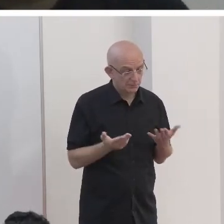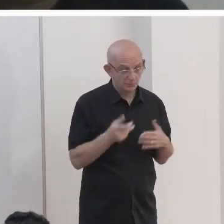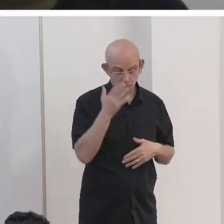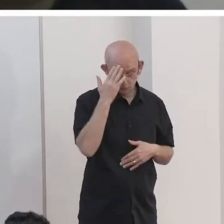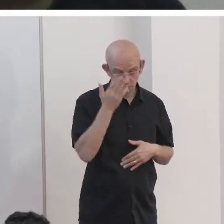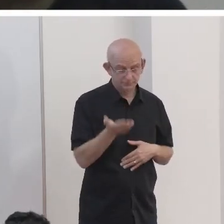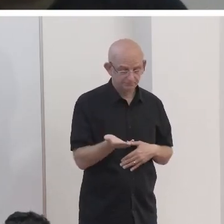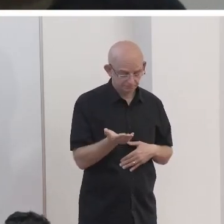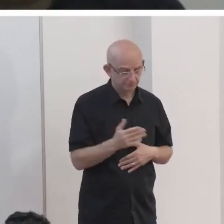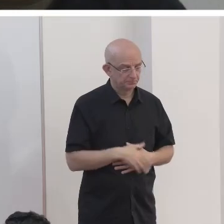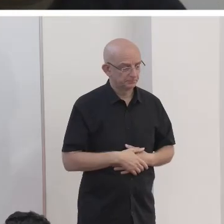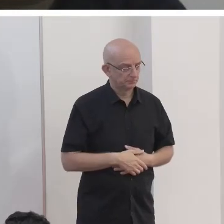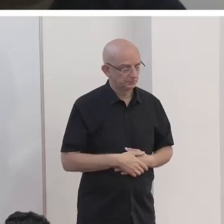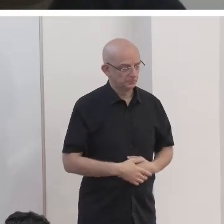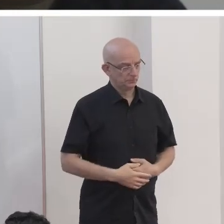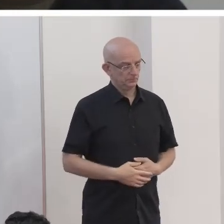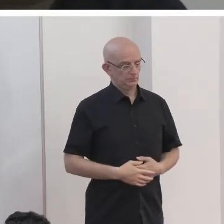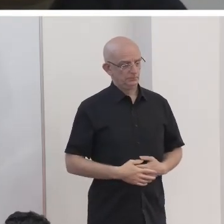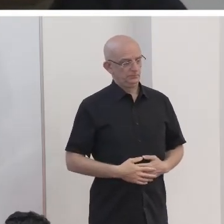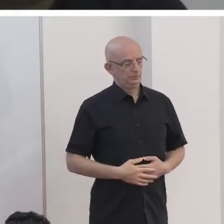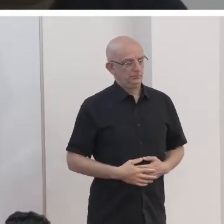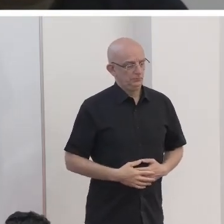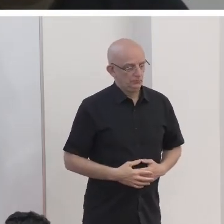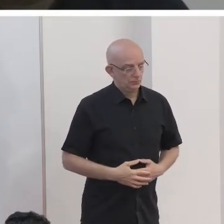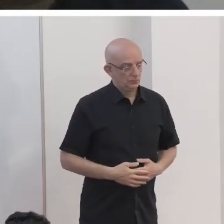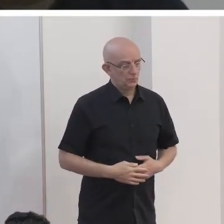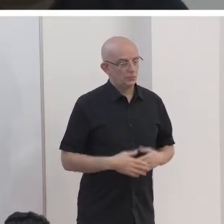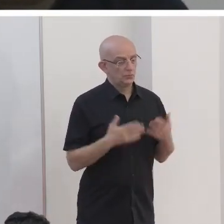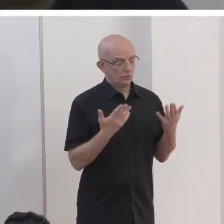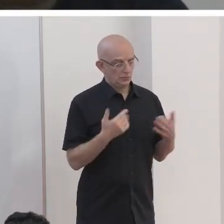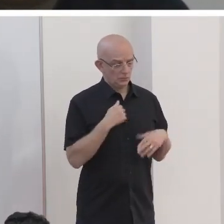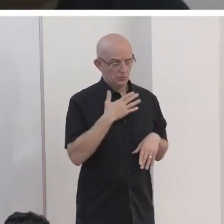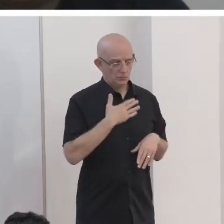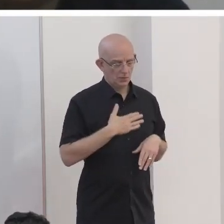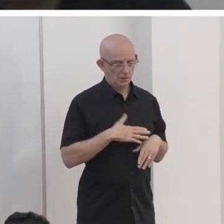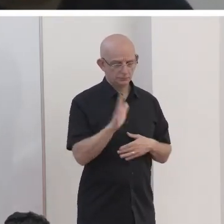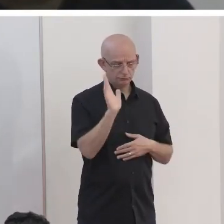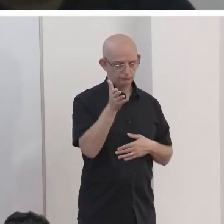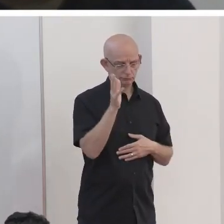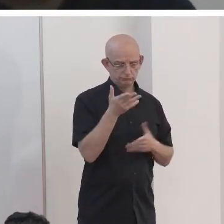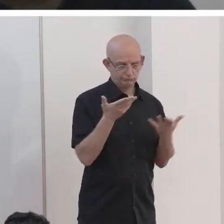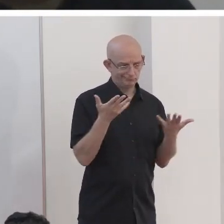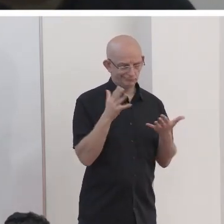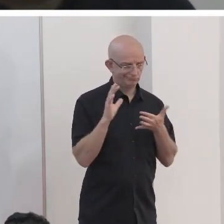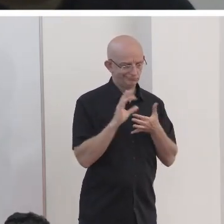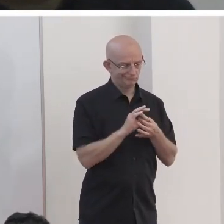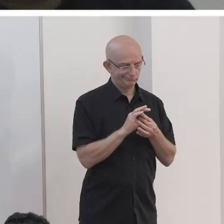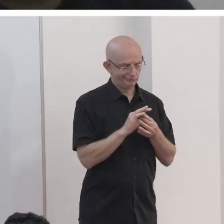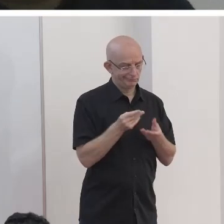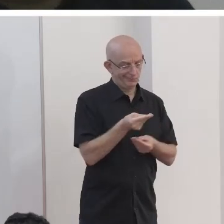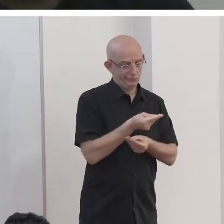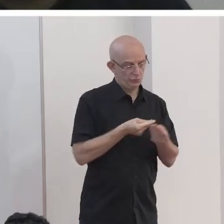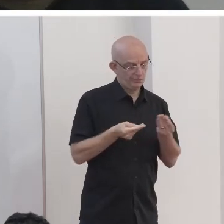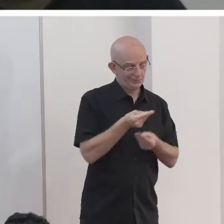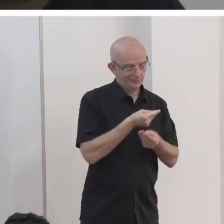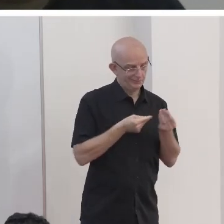now I want to talk about in terms of economic justice. if you talk about economic justice in our